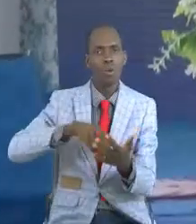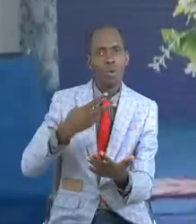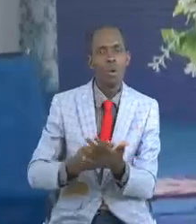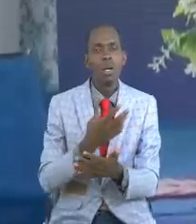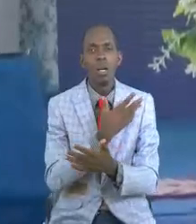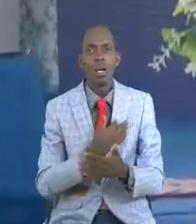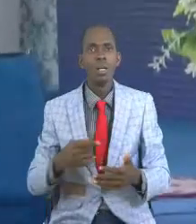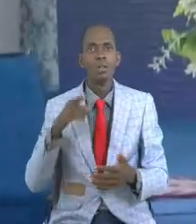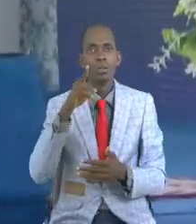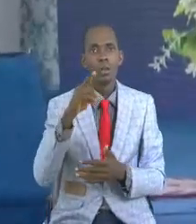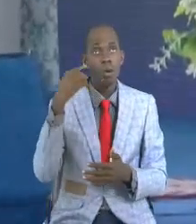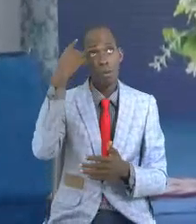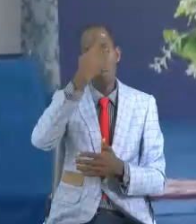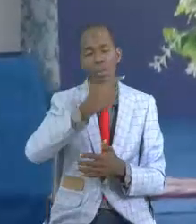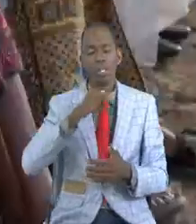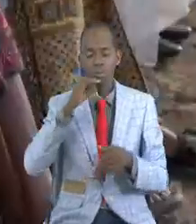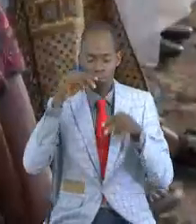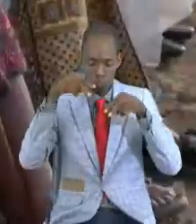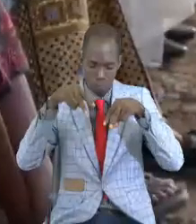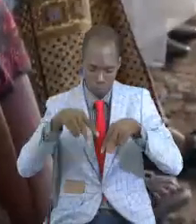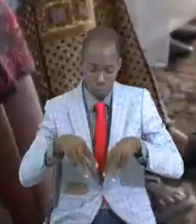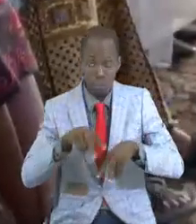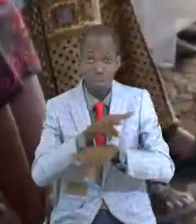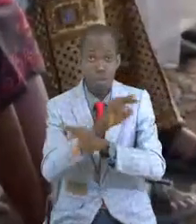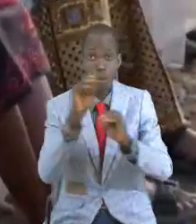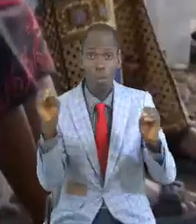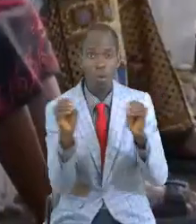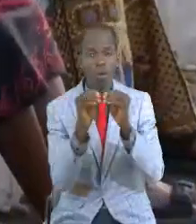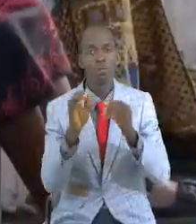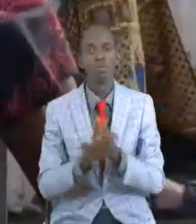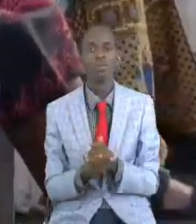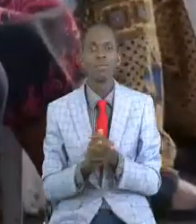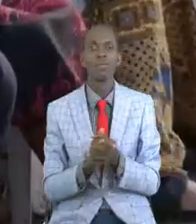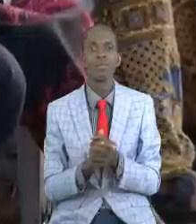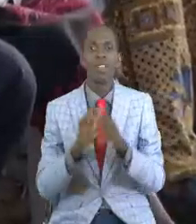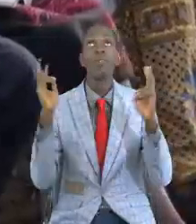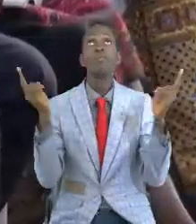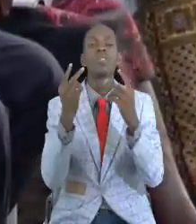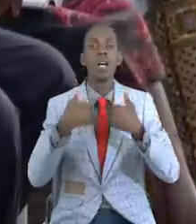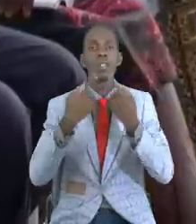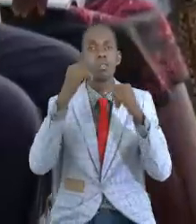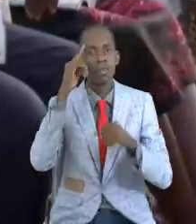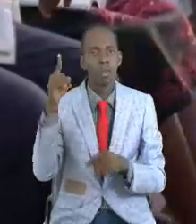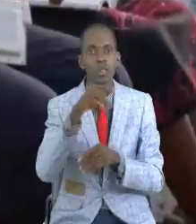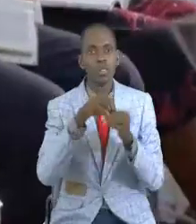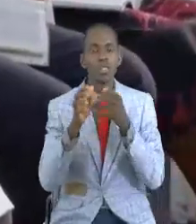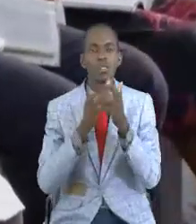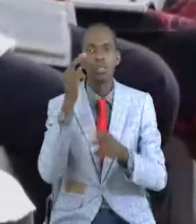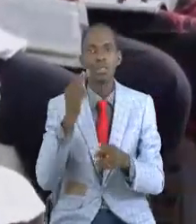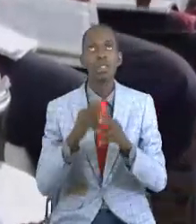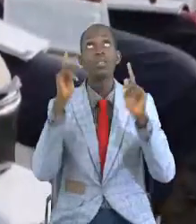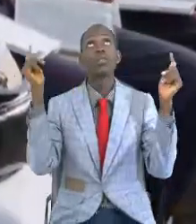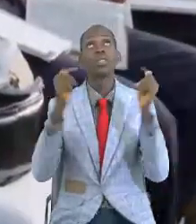face was on the ground, no more. Yeah. Victory has come. Yeah. Triumph has come.